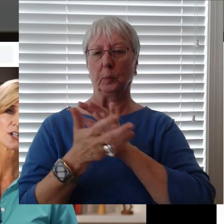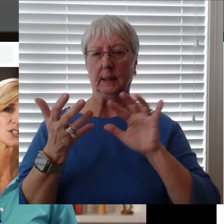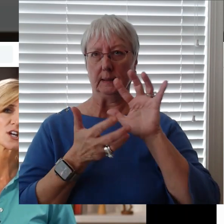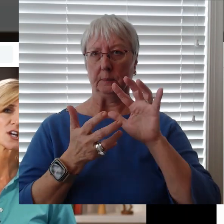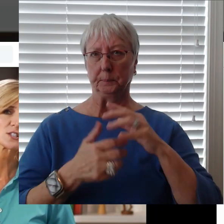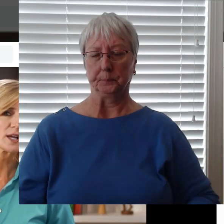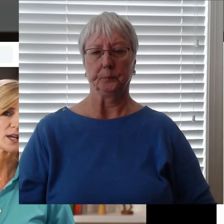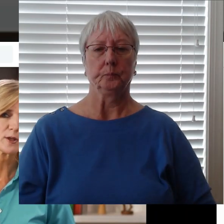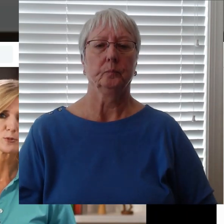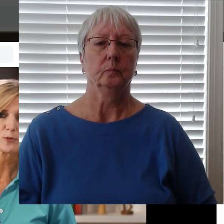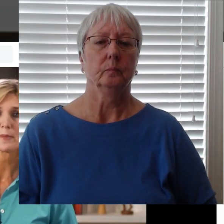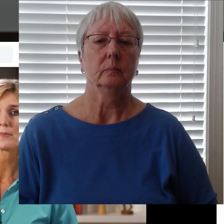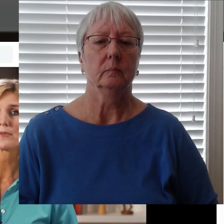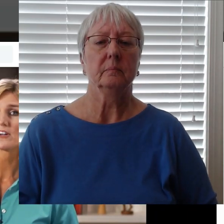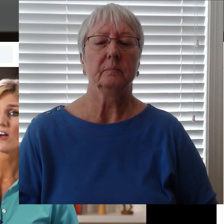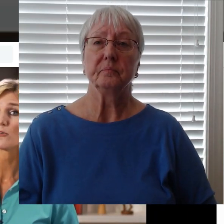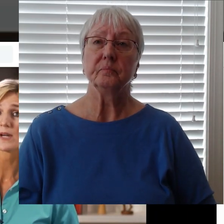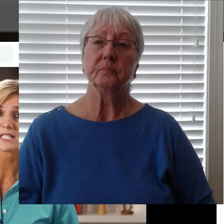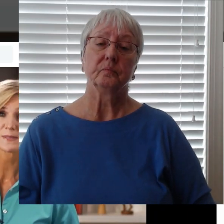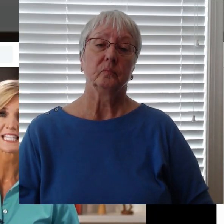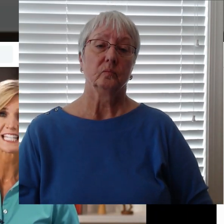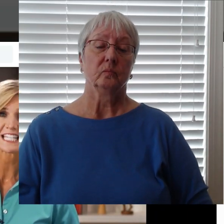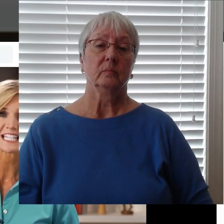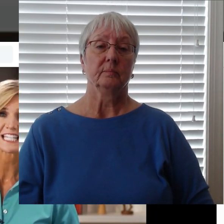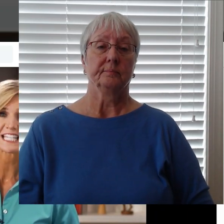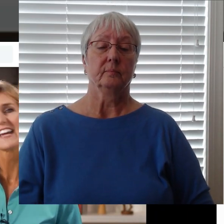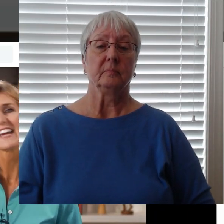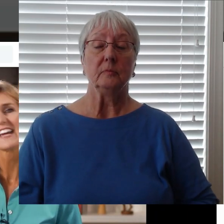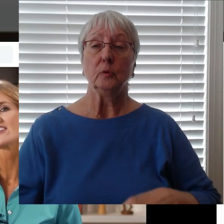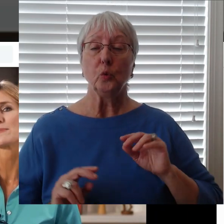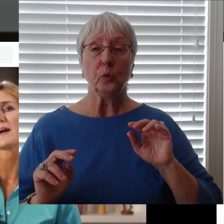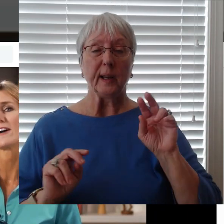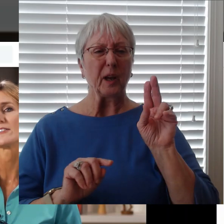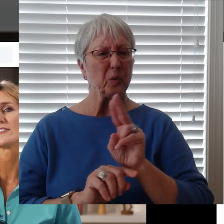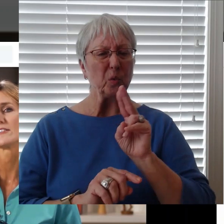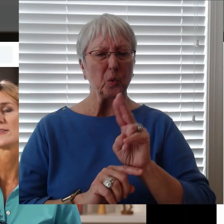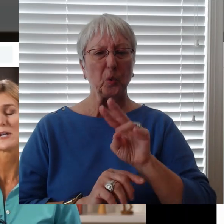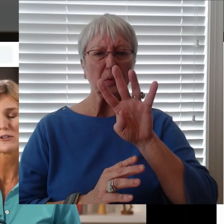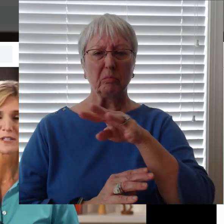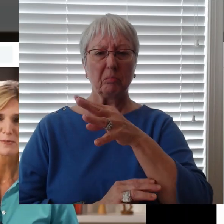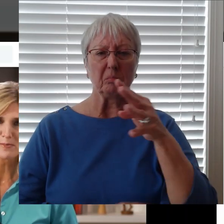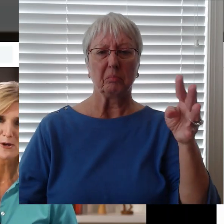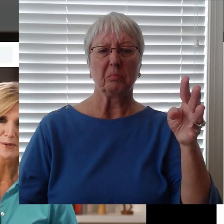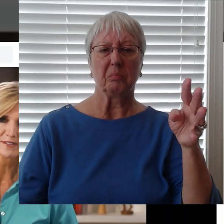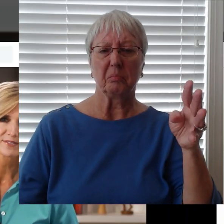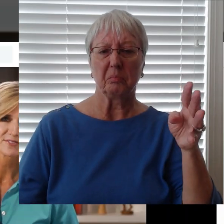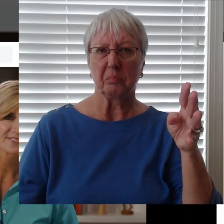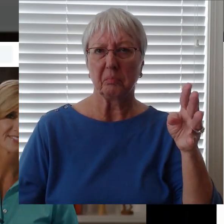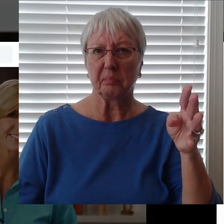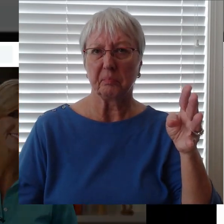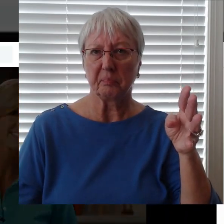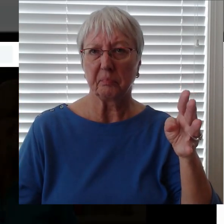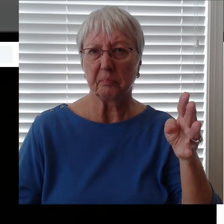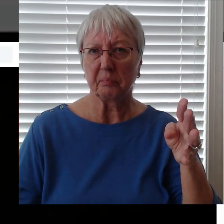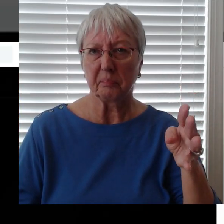Referring to charts will help you remember the color recipe, so you never get brown when you really want purple.